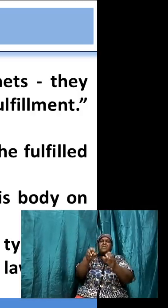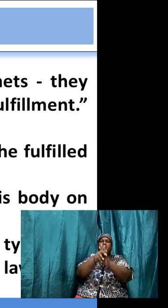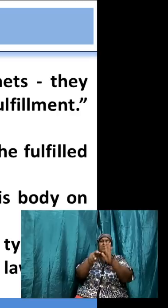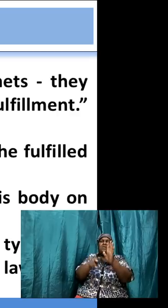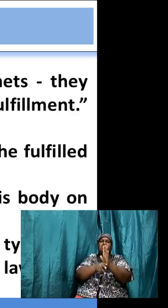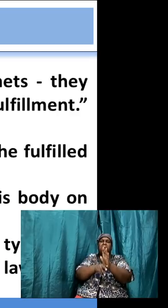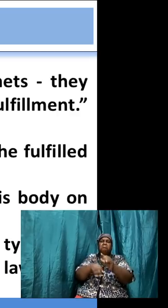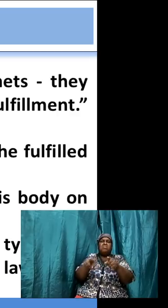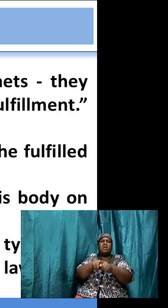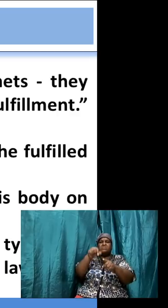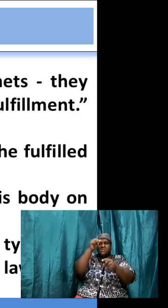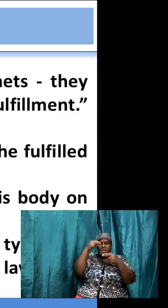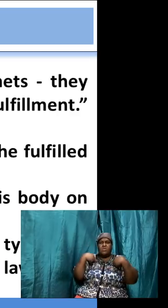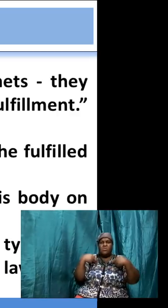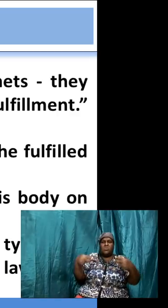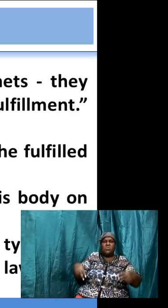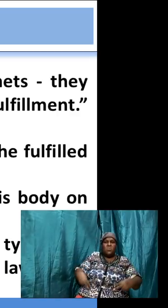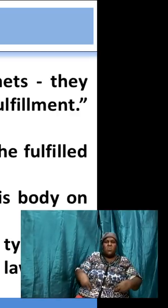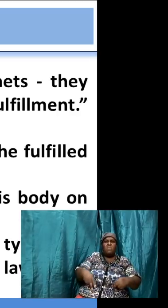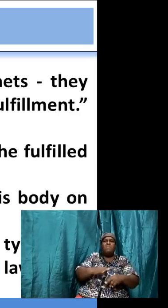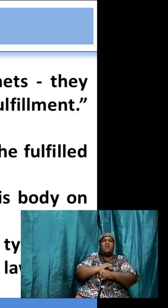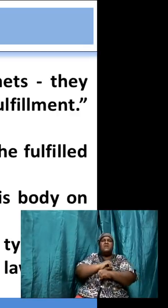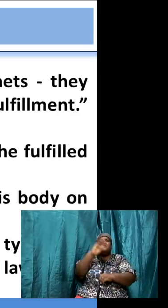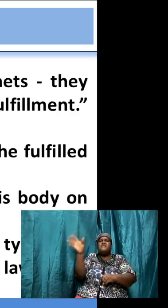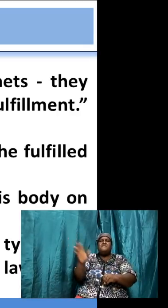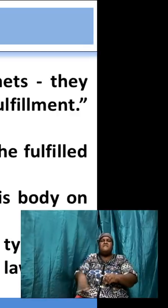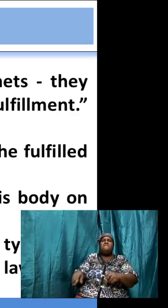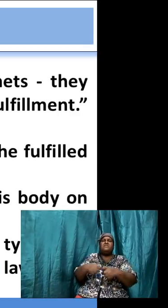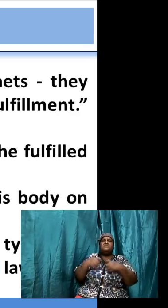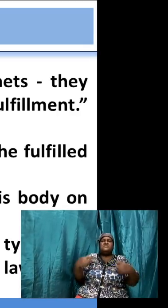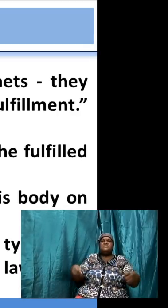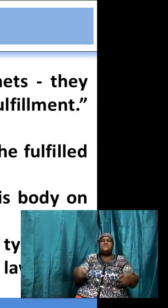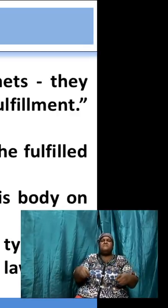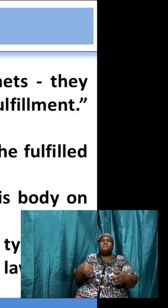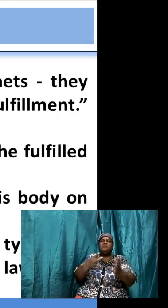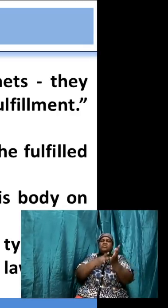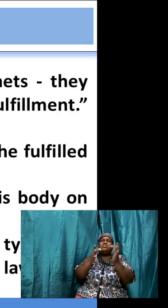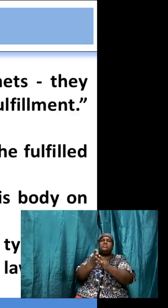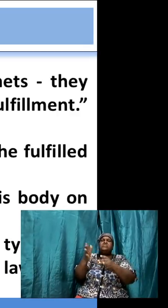didn't sin he fulfilled the more requirements of the law